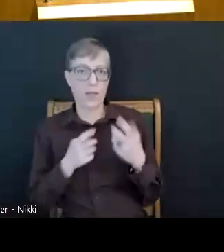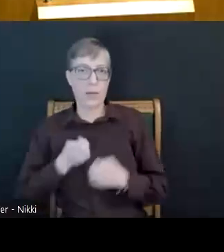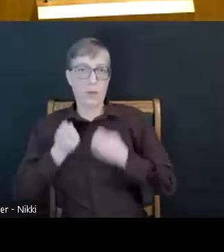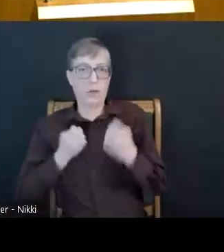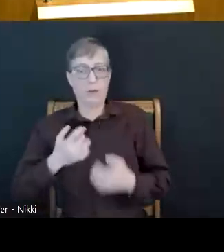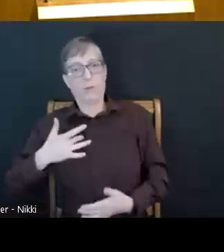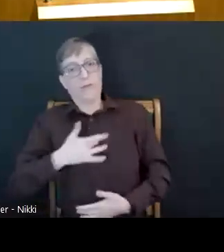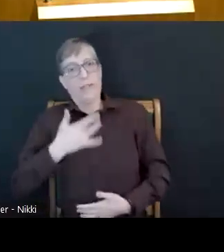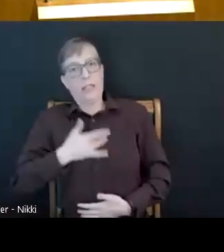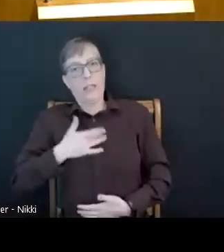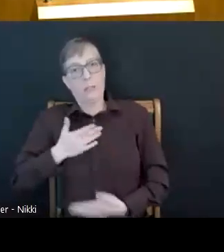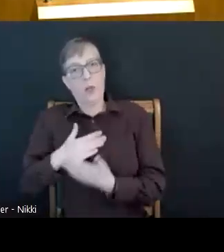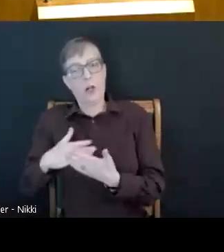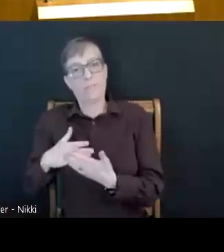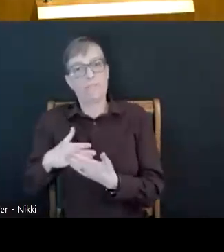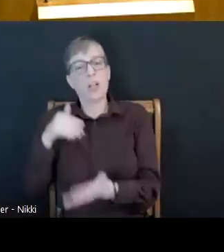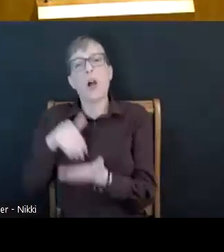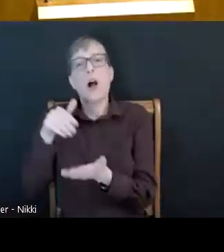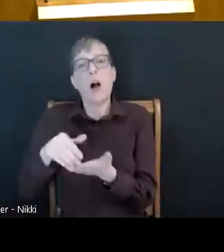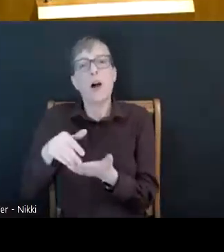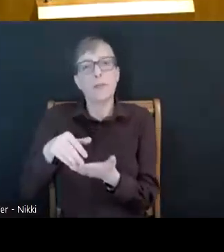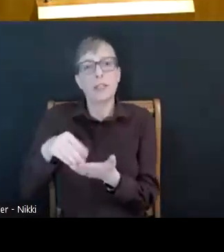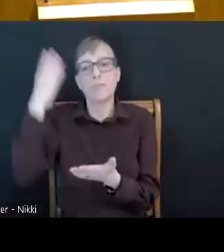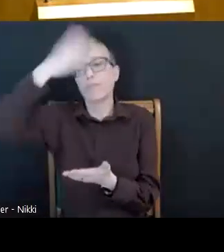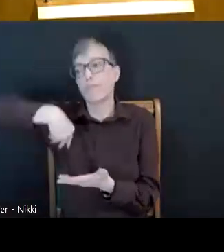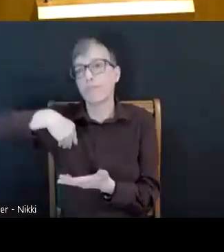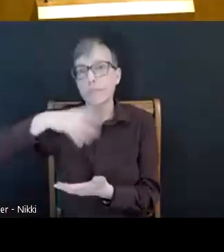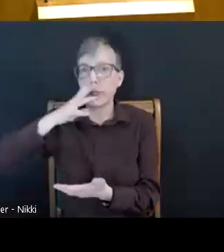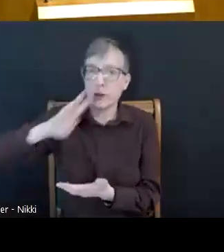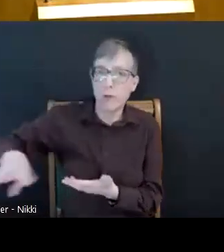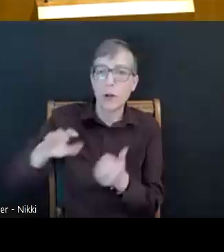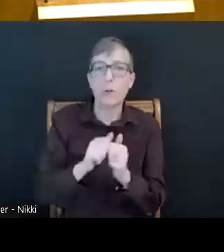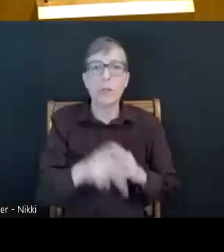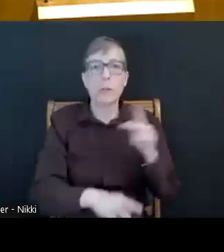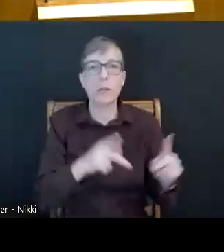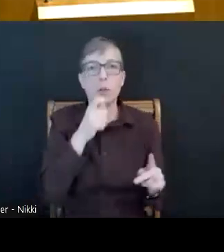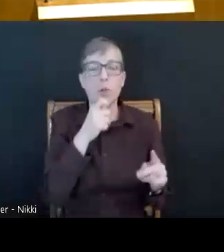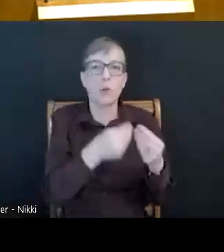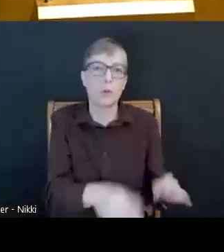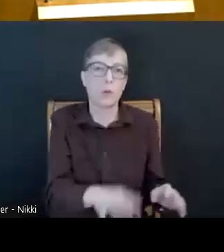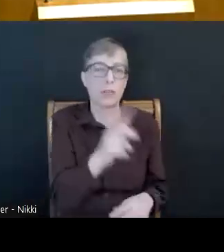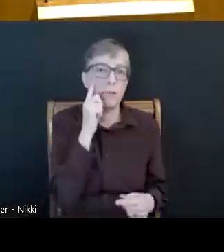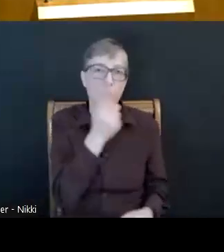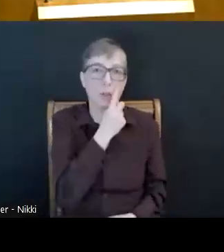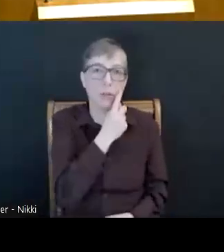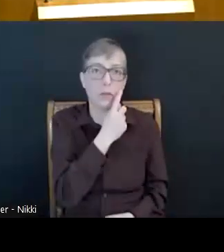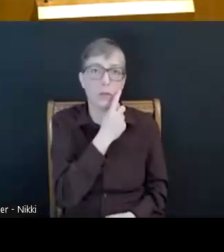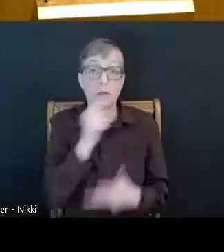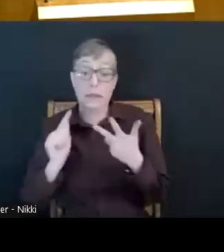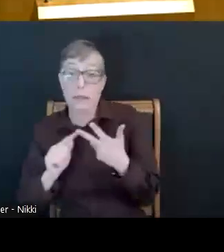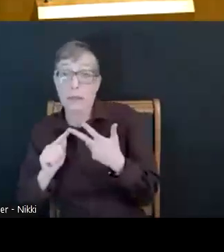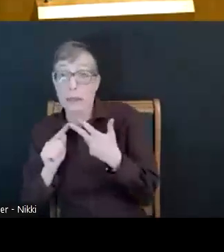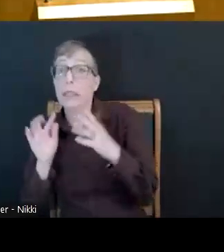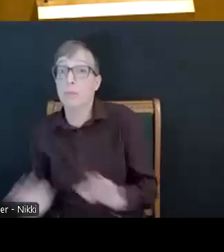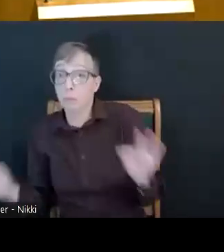not addressed in people who have lost vision, even though it's a significant component that should be addressed. And that's